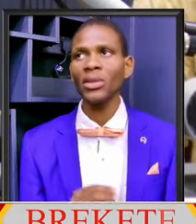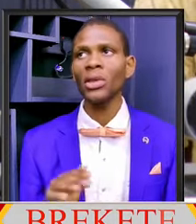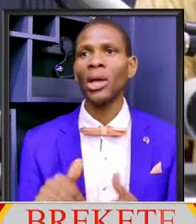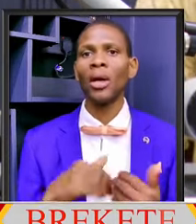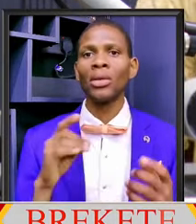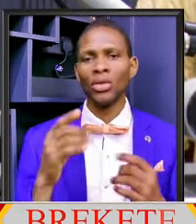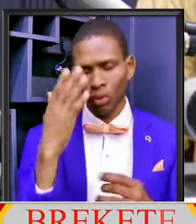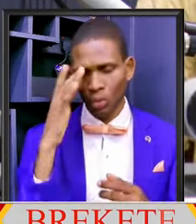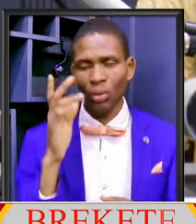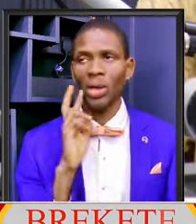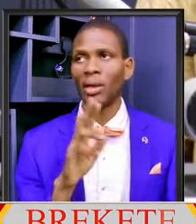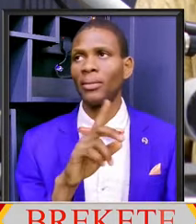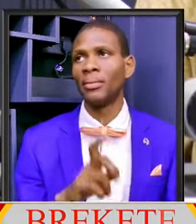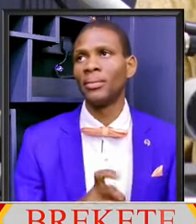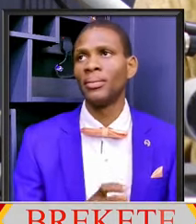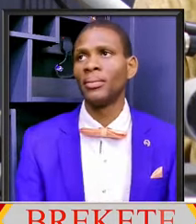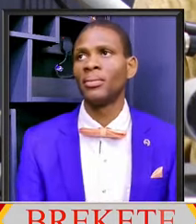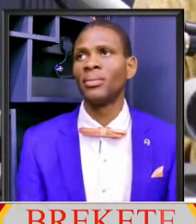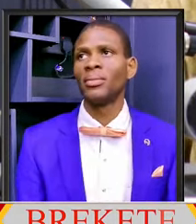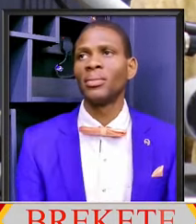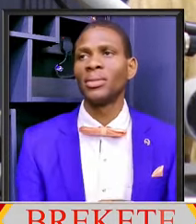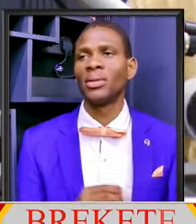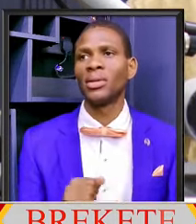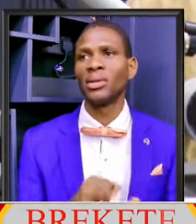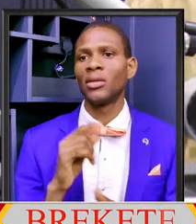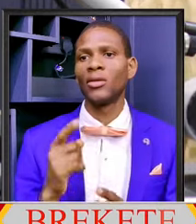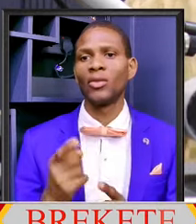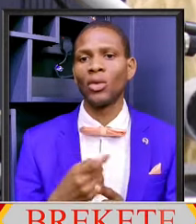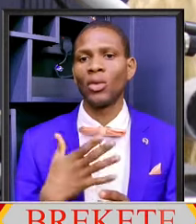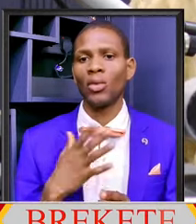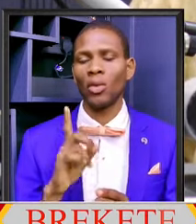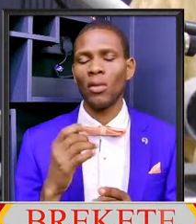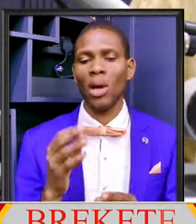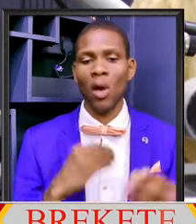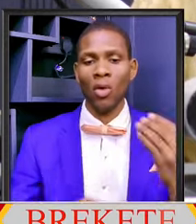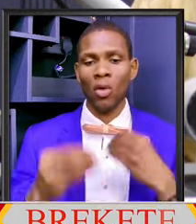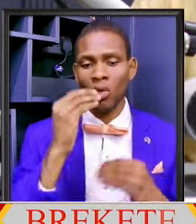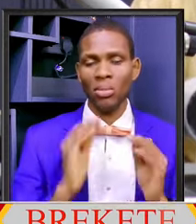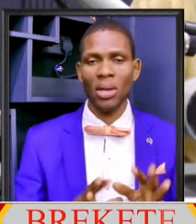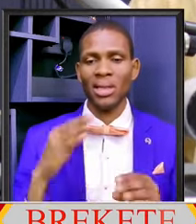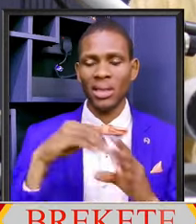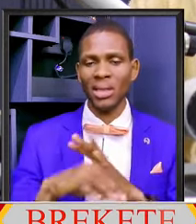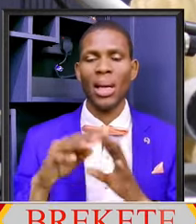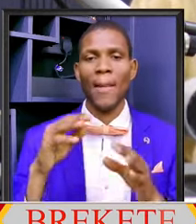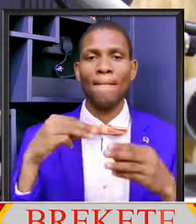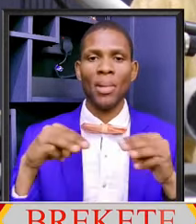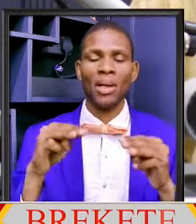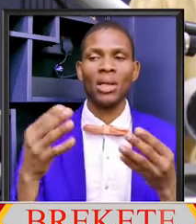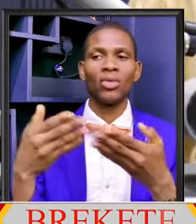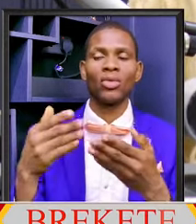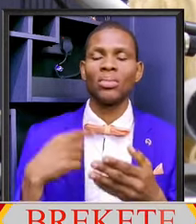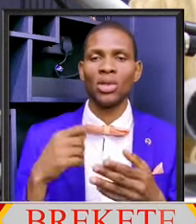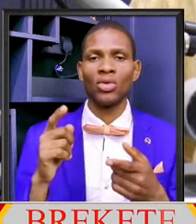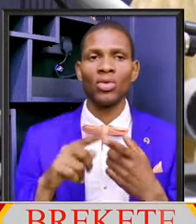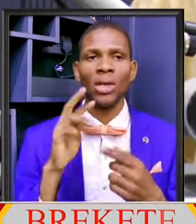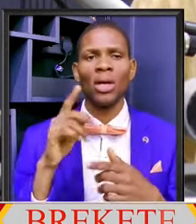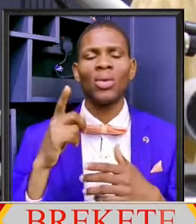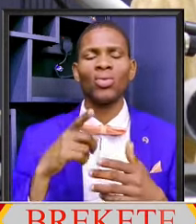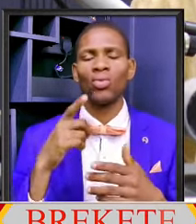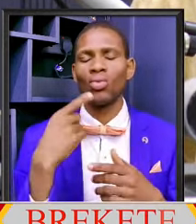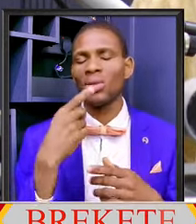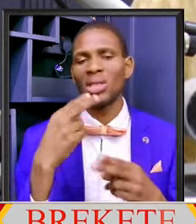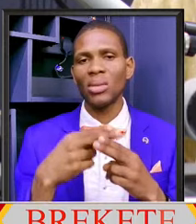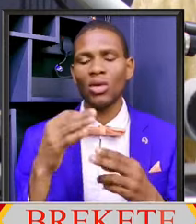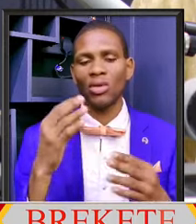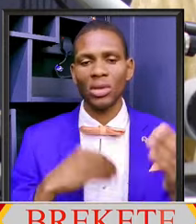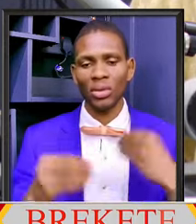How you take Sabiha? Now, one of my customers for Inside Market now introduced me to her. What be the name of this your